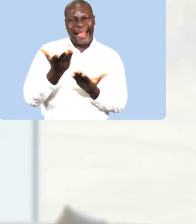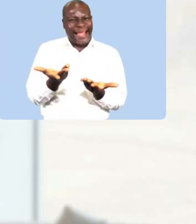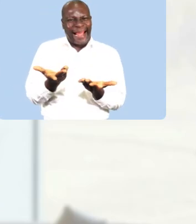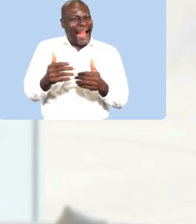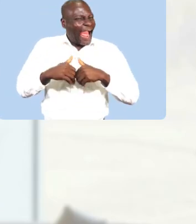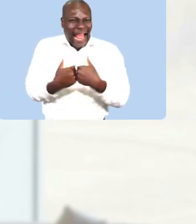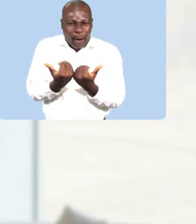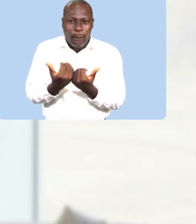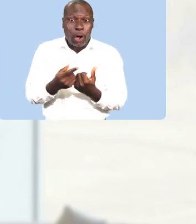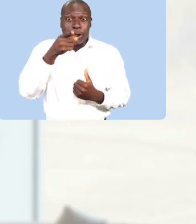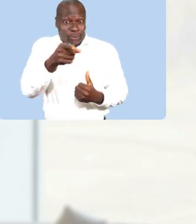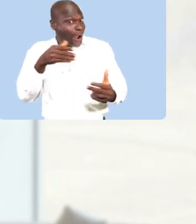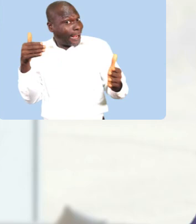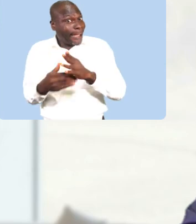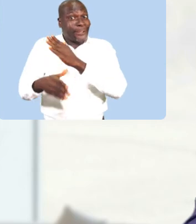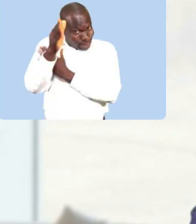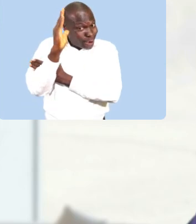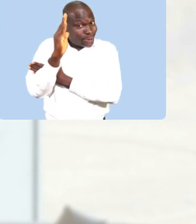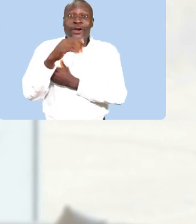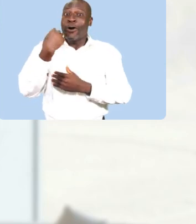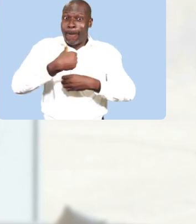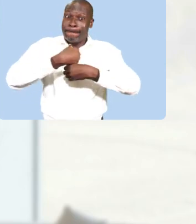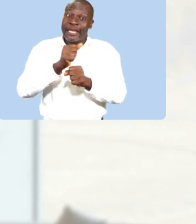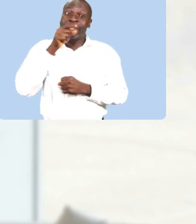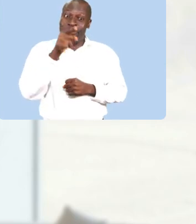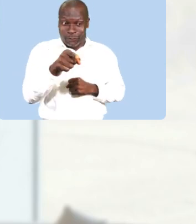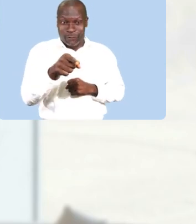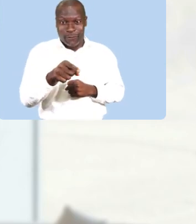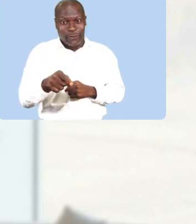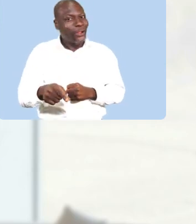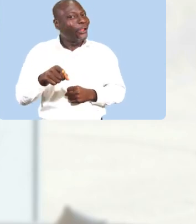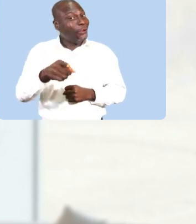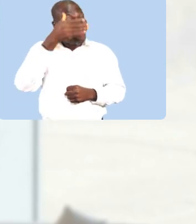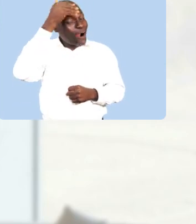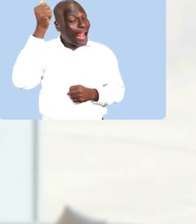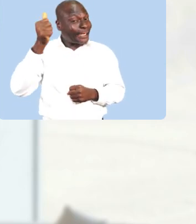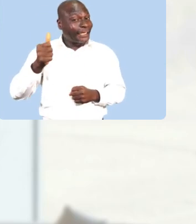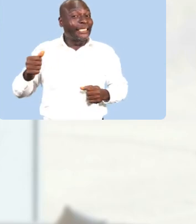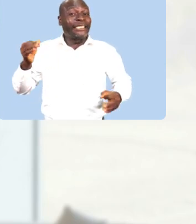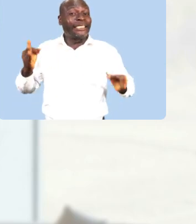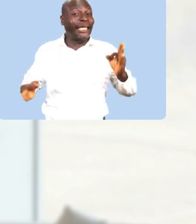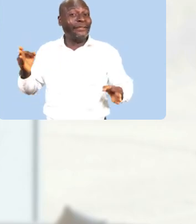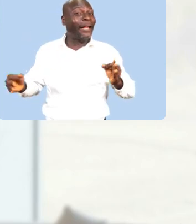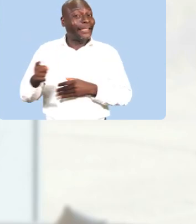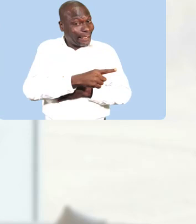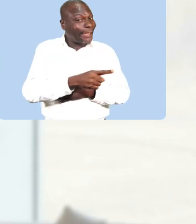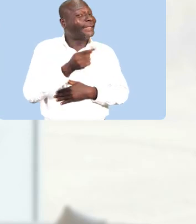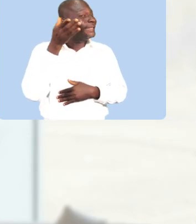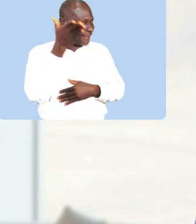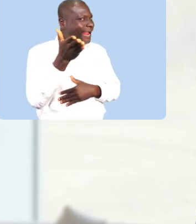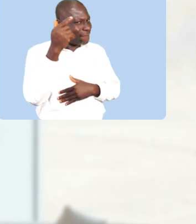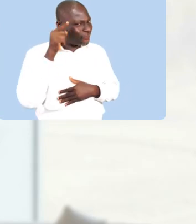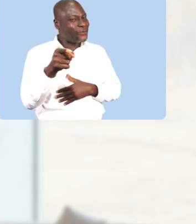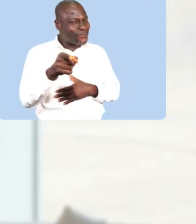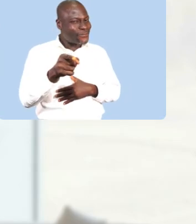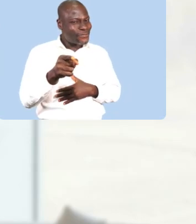Actually, who are you going to power war? We're free, sir. At the moment, we'll be at the hall. Na obi a odi sa adwuma bi amsa sa na ya na mo adwe ye mo ya na mo